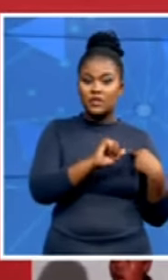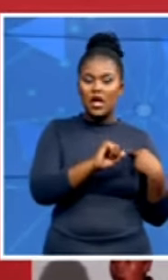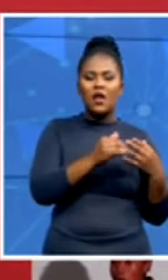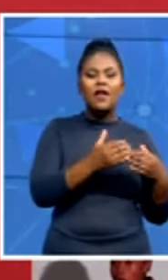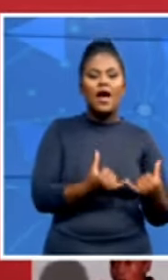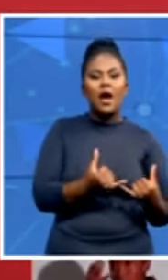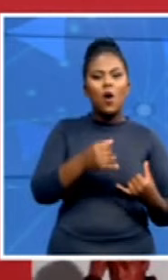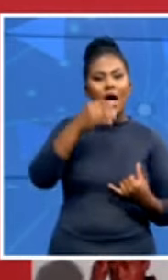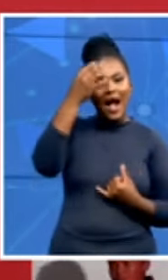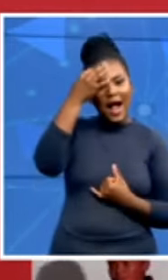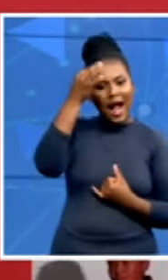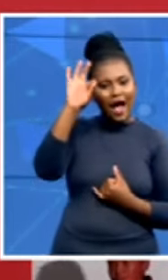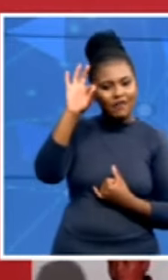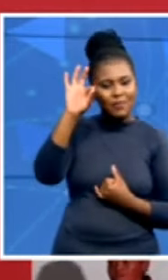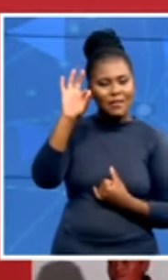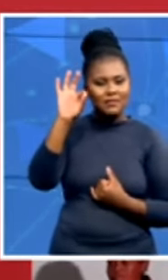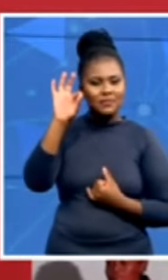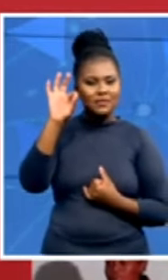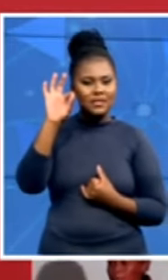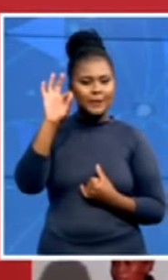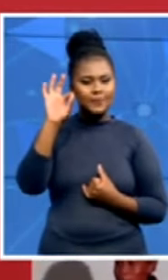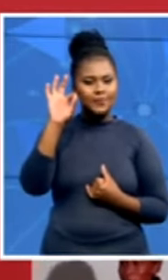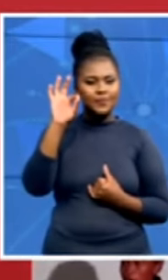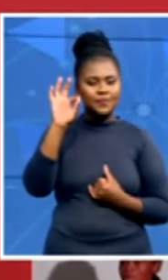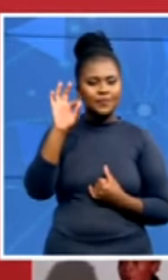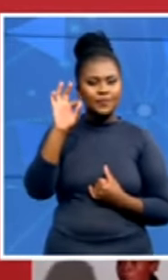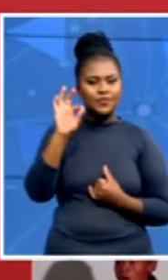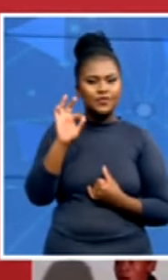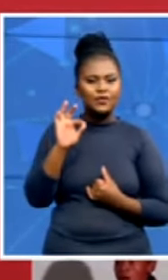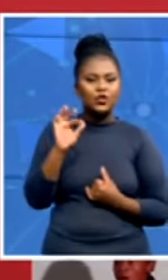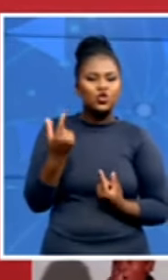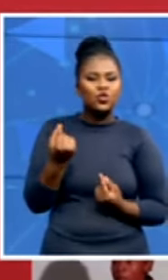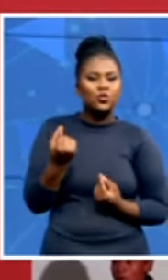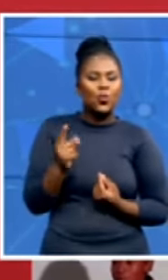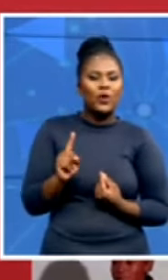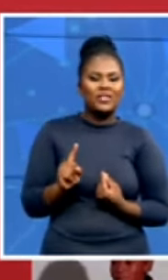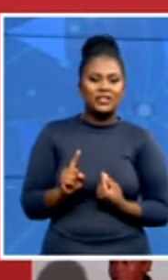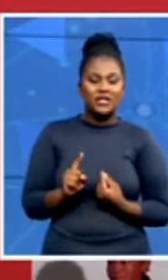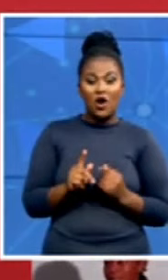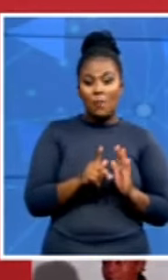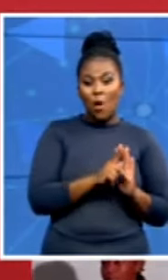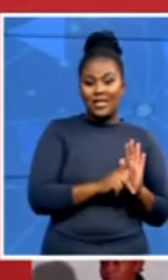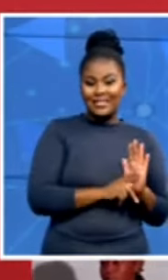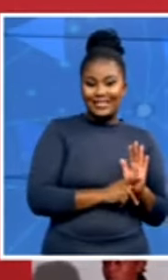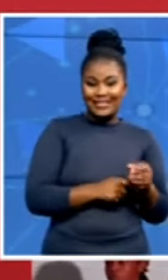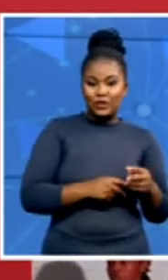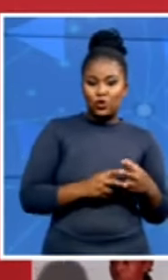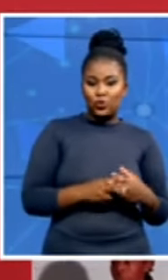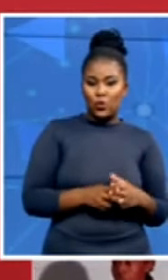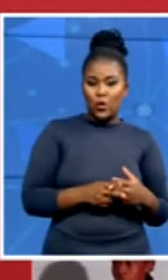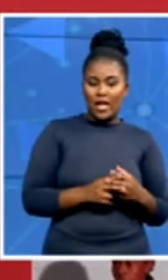using procurement as a policy tool to ensure